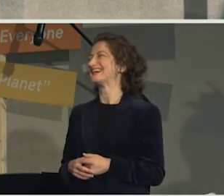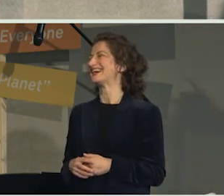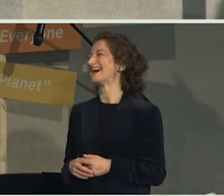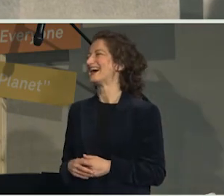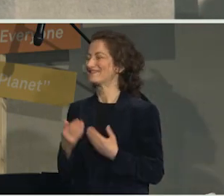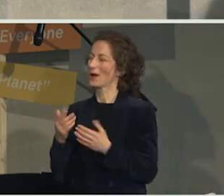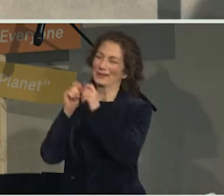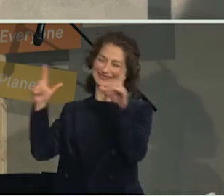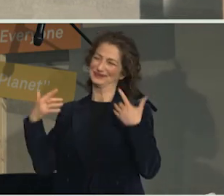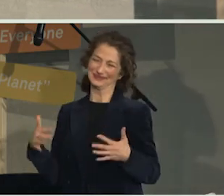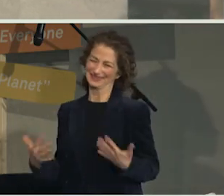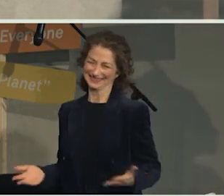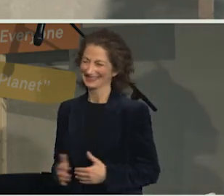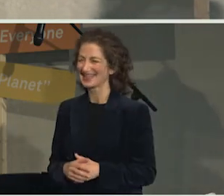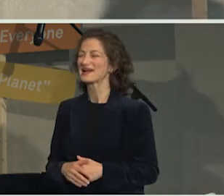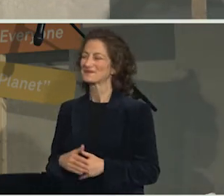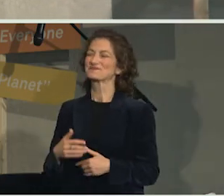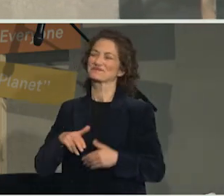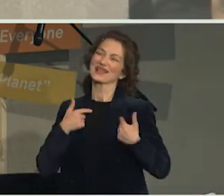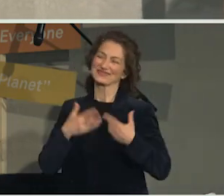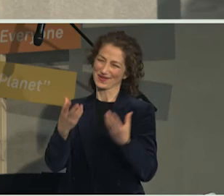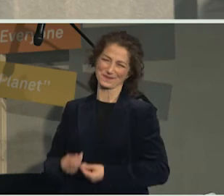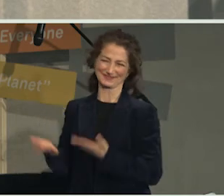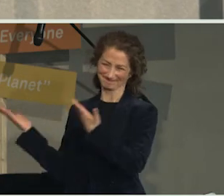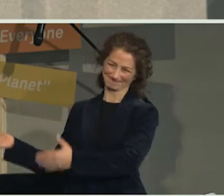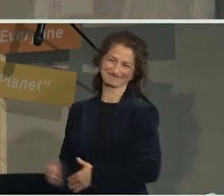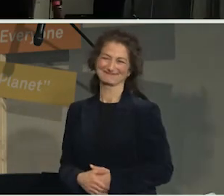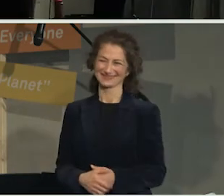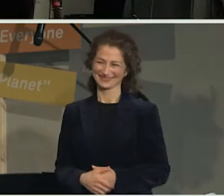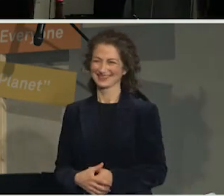Everybody, welcome to the stage, Professor Kimberlé Crenshaw.